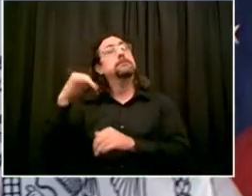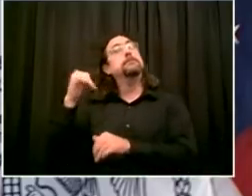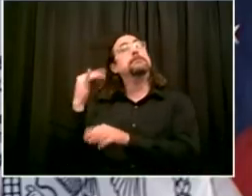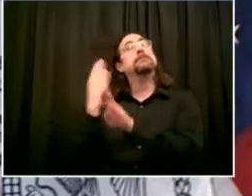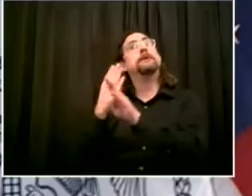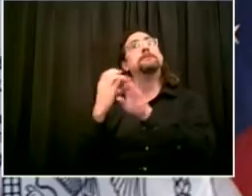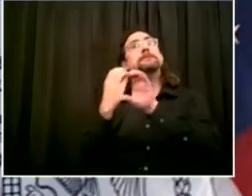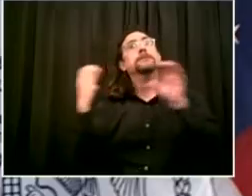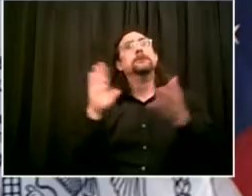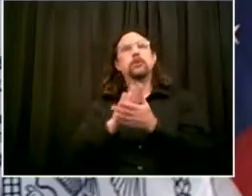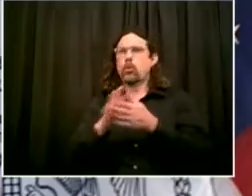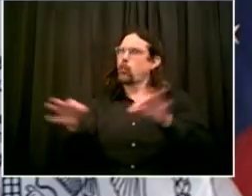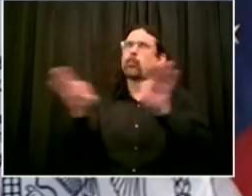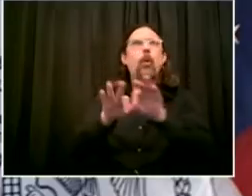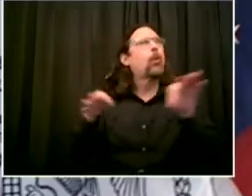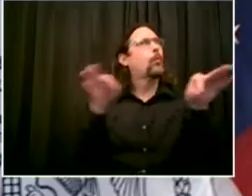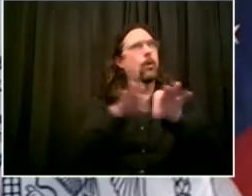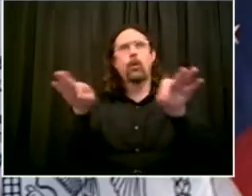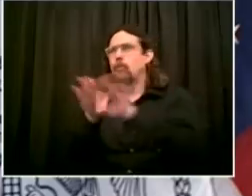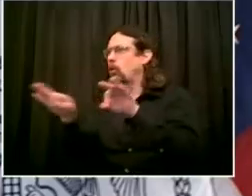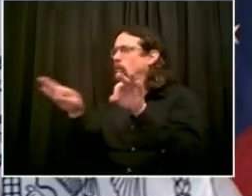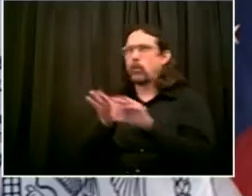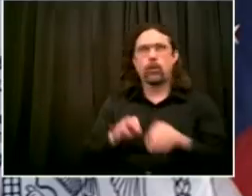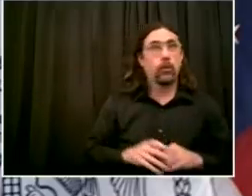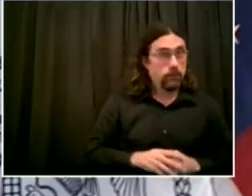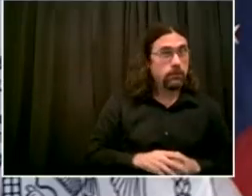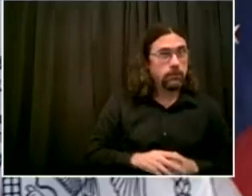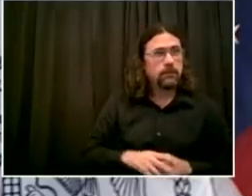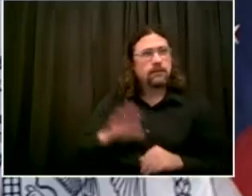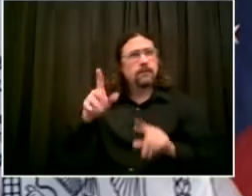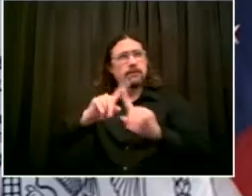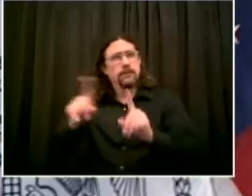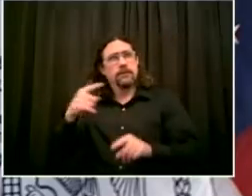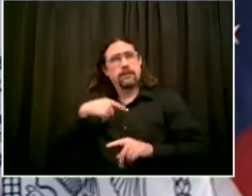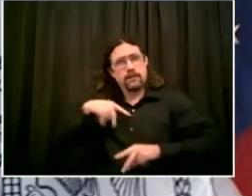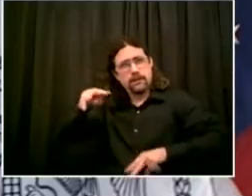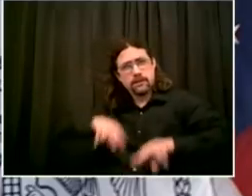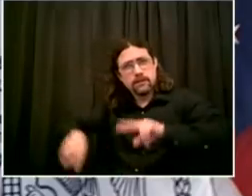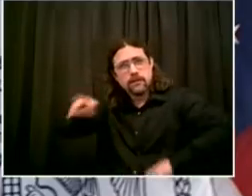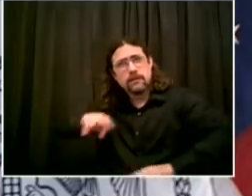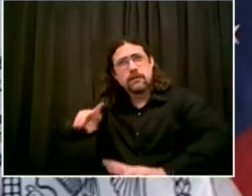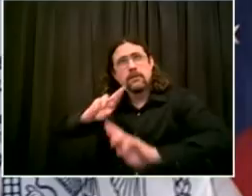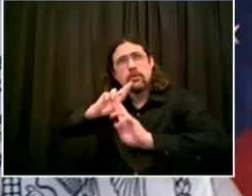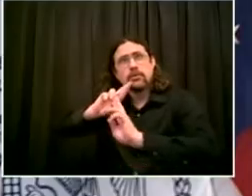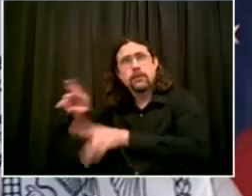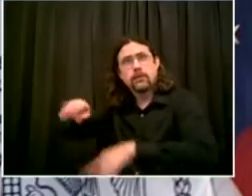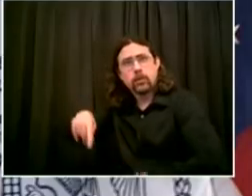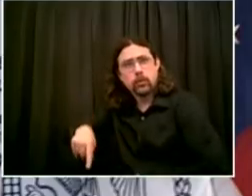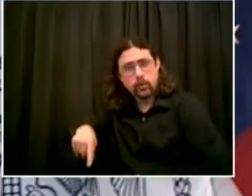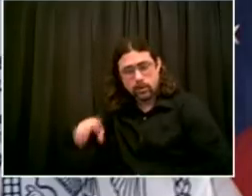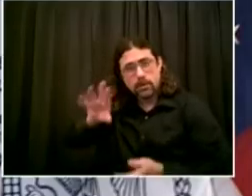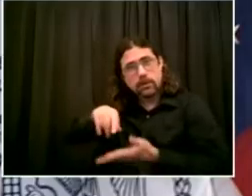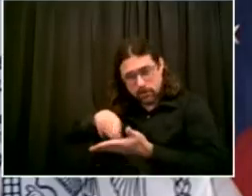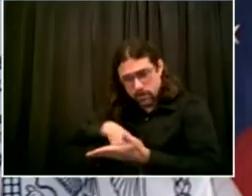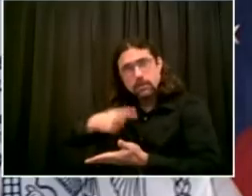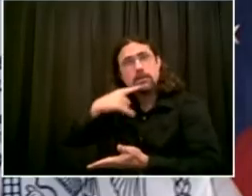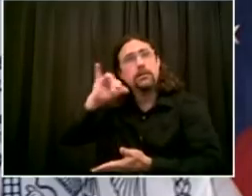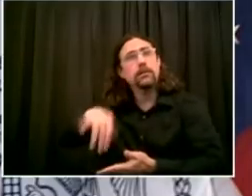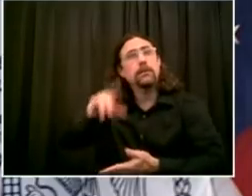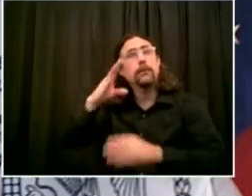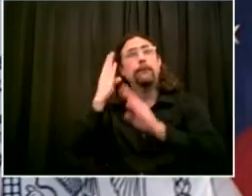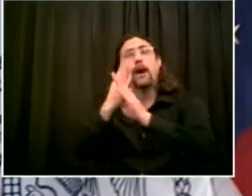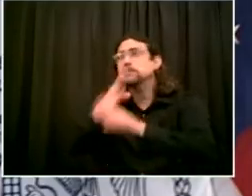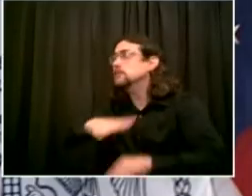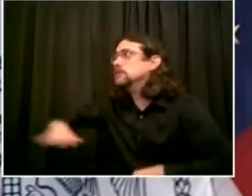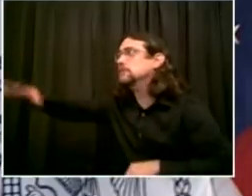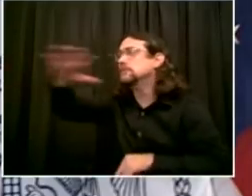parents should drive their children to school where possible, which, as you know, is the opposite of safety, given that 6 children under the age of 12 were killed